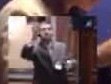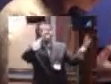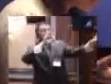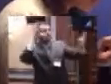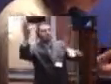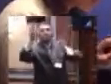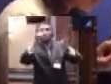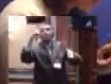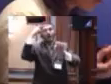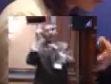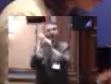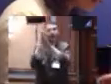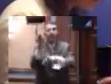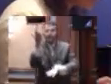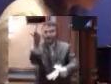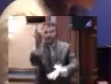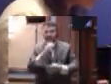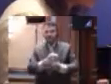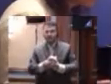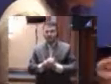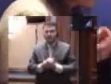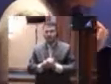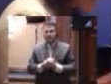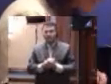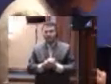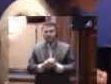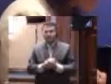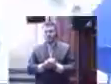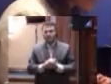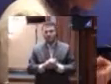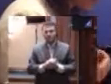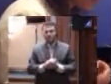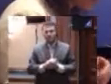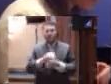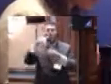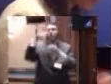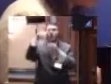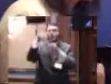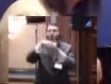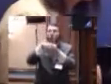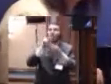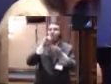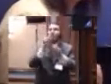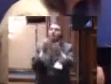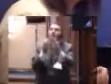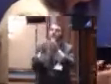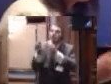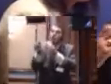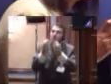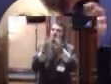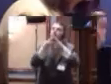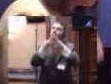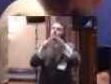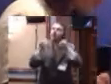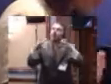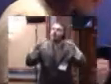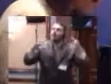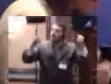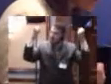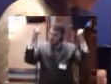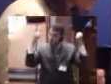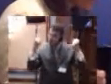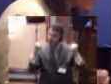was central to much debate. Another aspect, of course, was also the question as to who